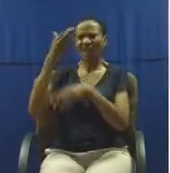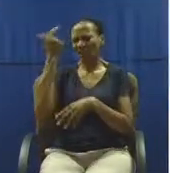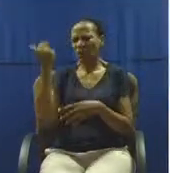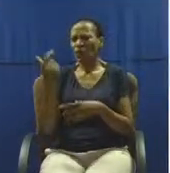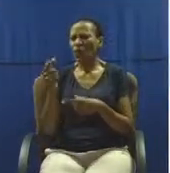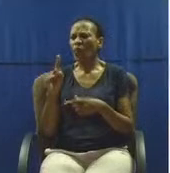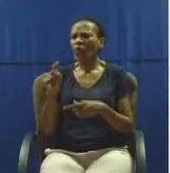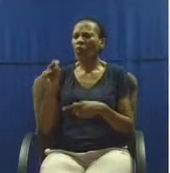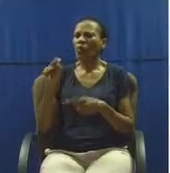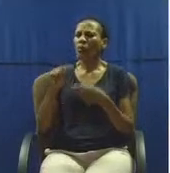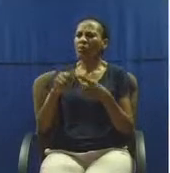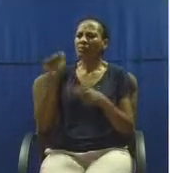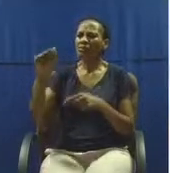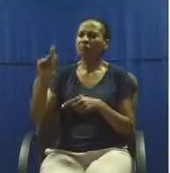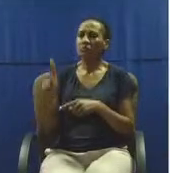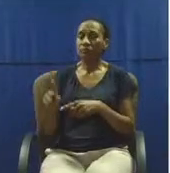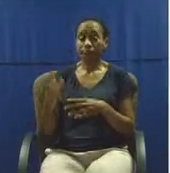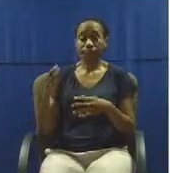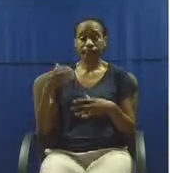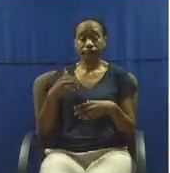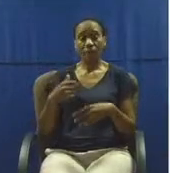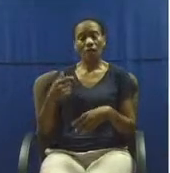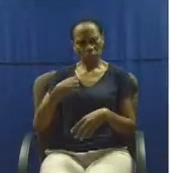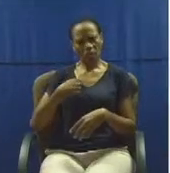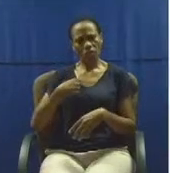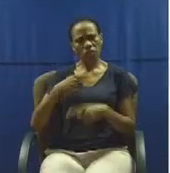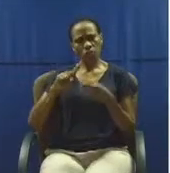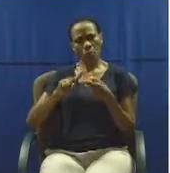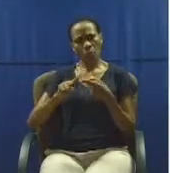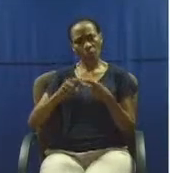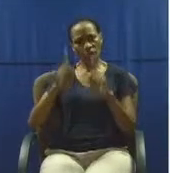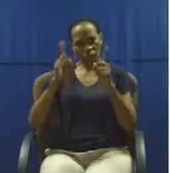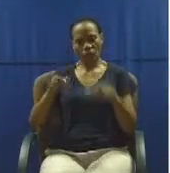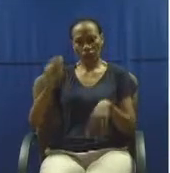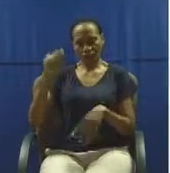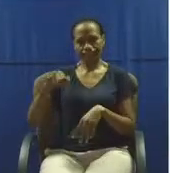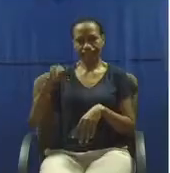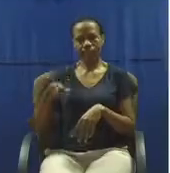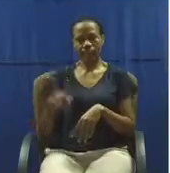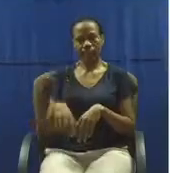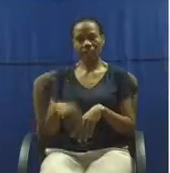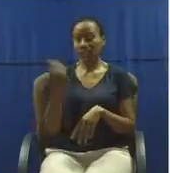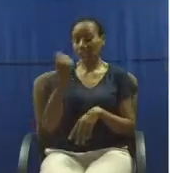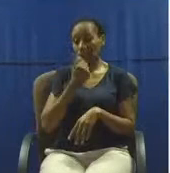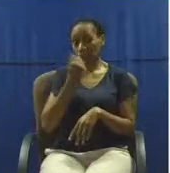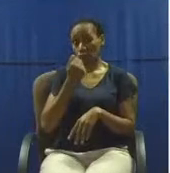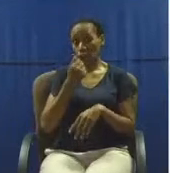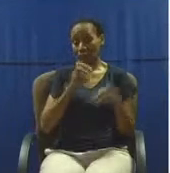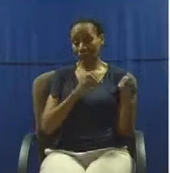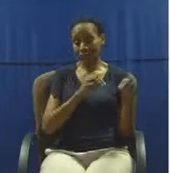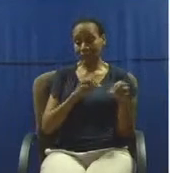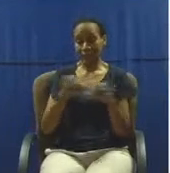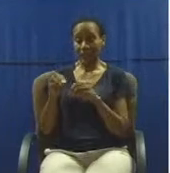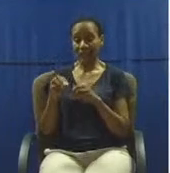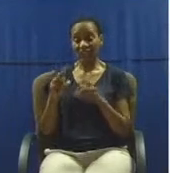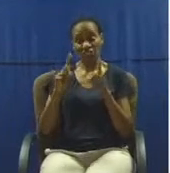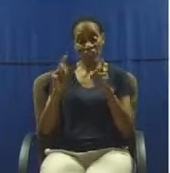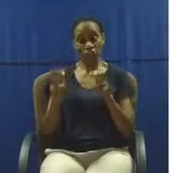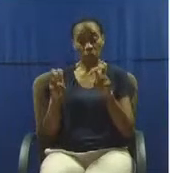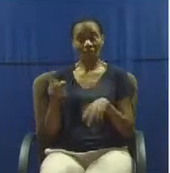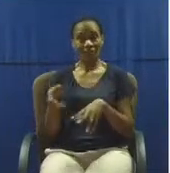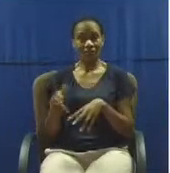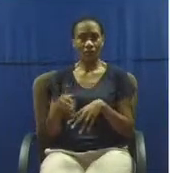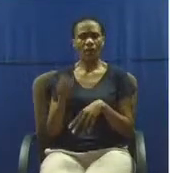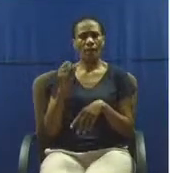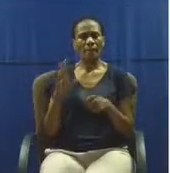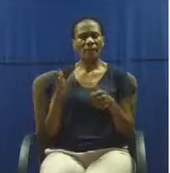What is it? Speaker, indeed it is a point of order. You'll pardon me for delaying in raising this matter.